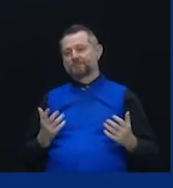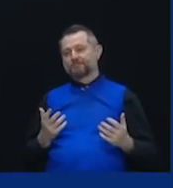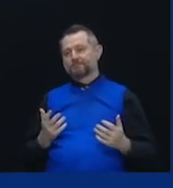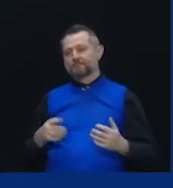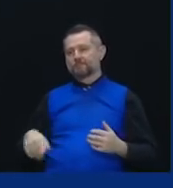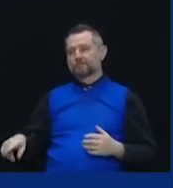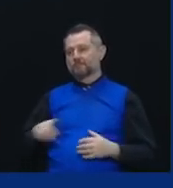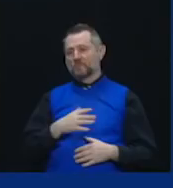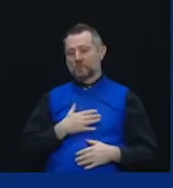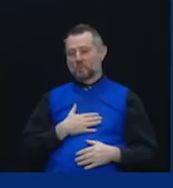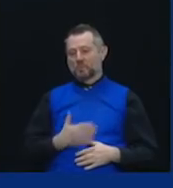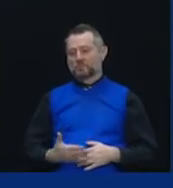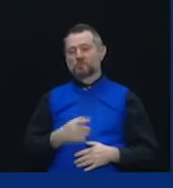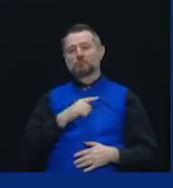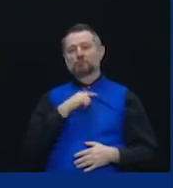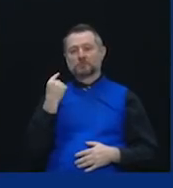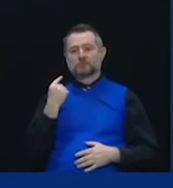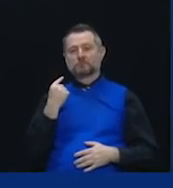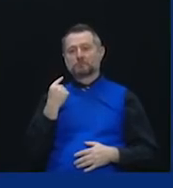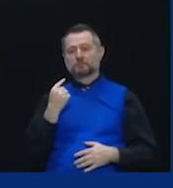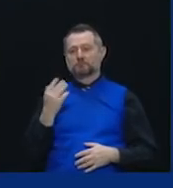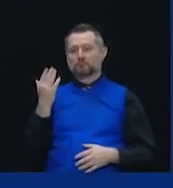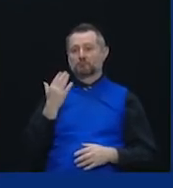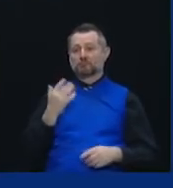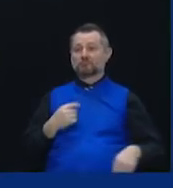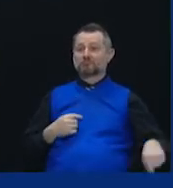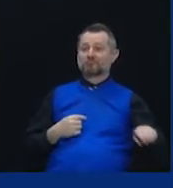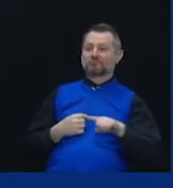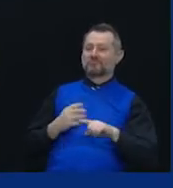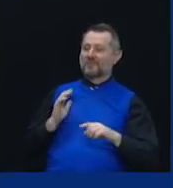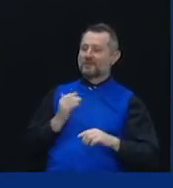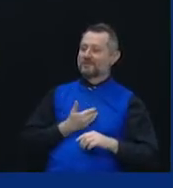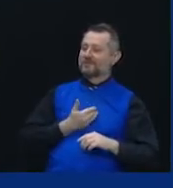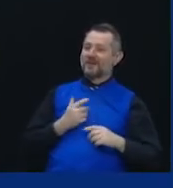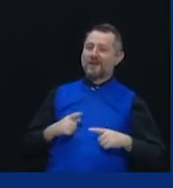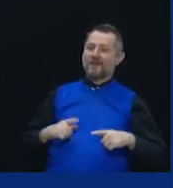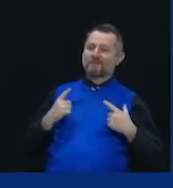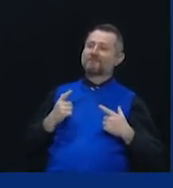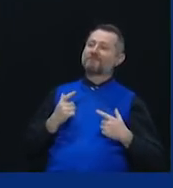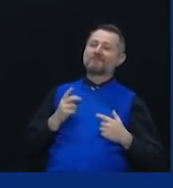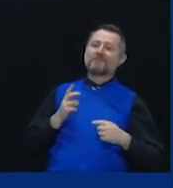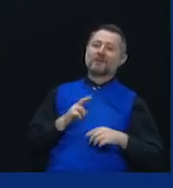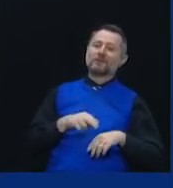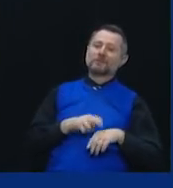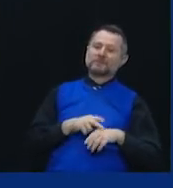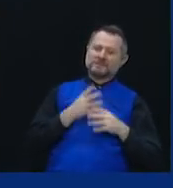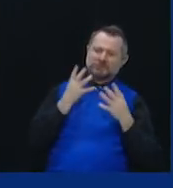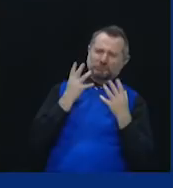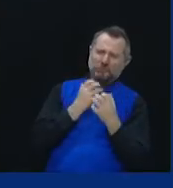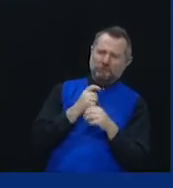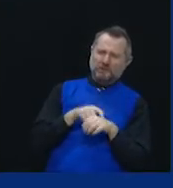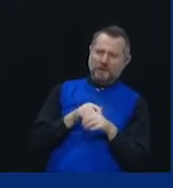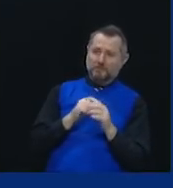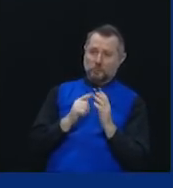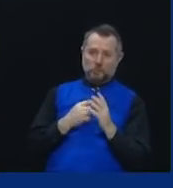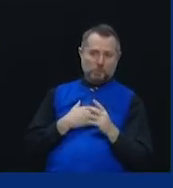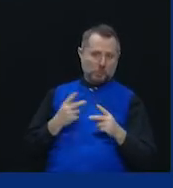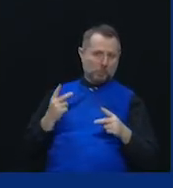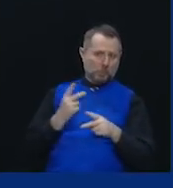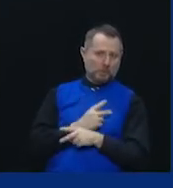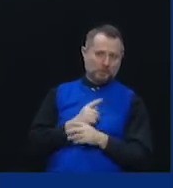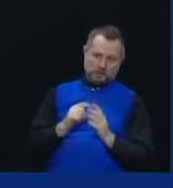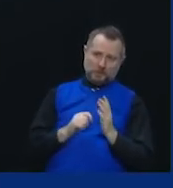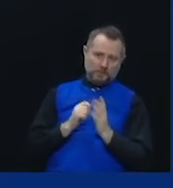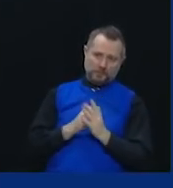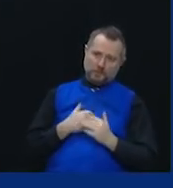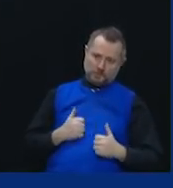so that we could have some normalcy in our darkest times, in the most scared times, certainly of my life, and I would think everyone else here. They